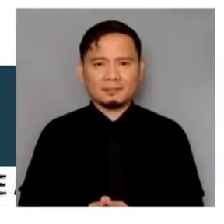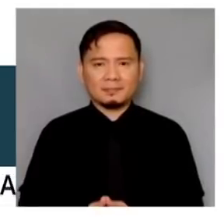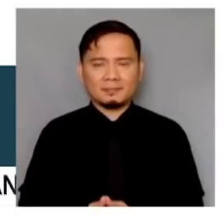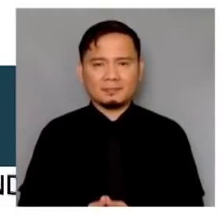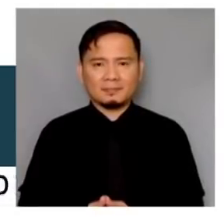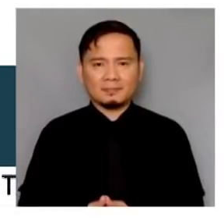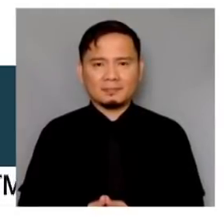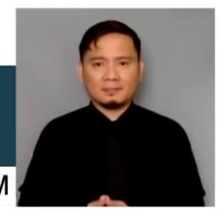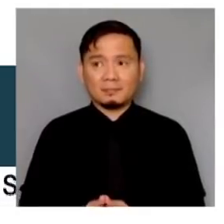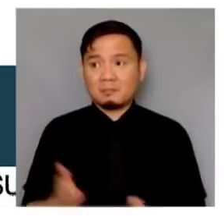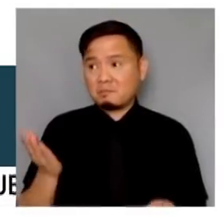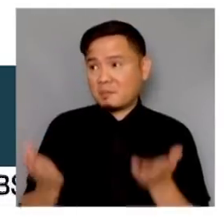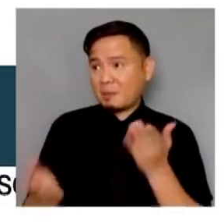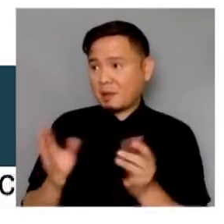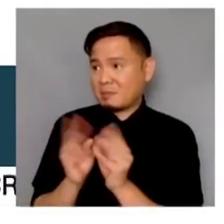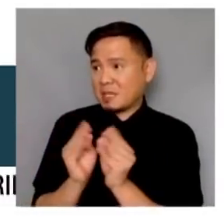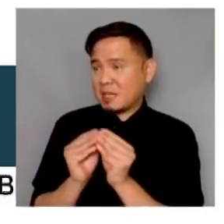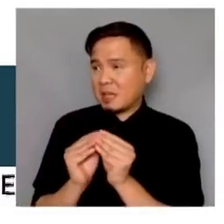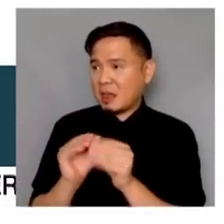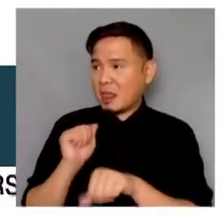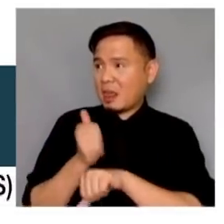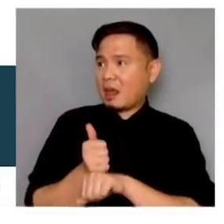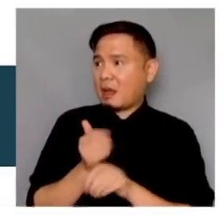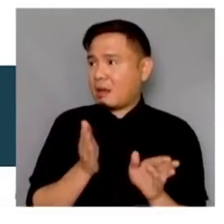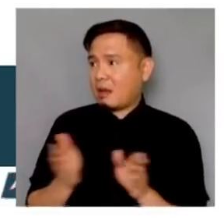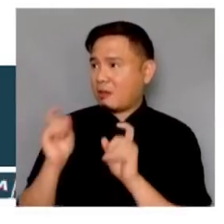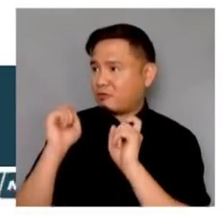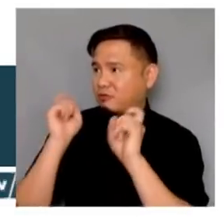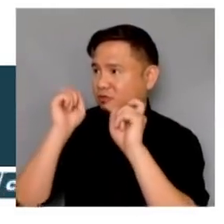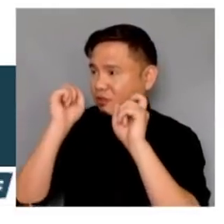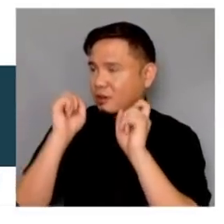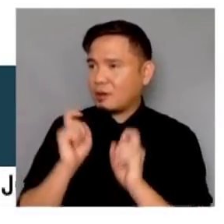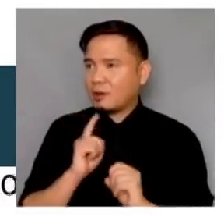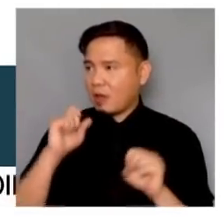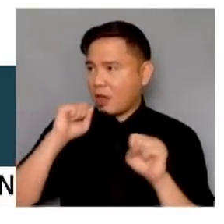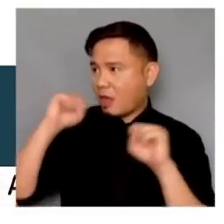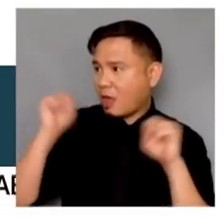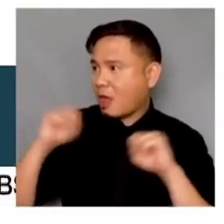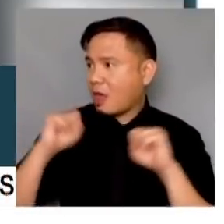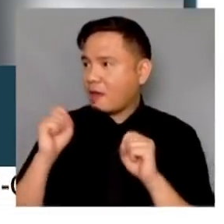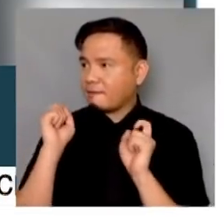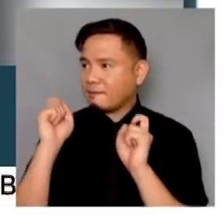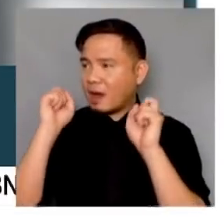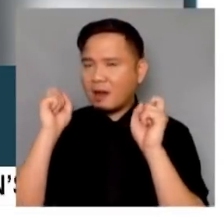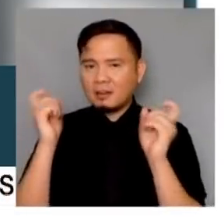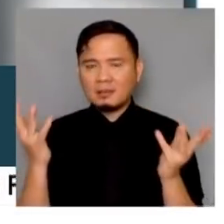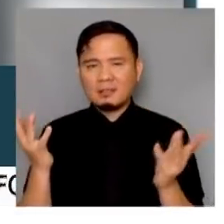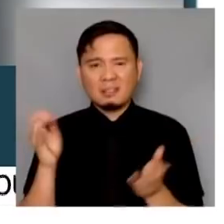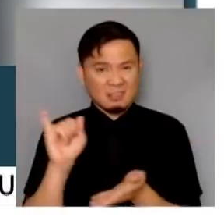Maybe it was rushed. It's a spur of the moment agreement among them. But you know,